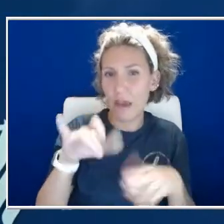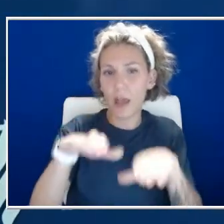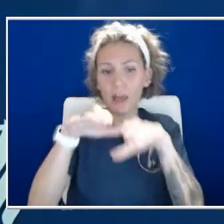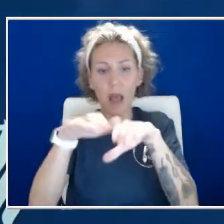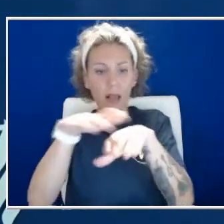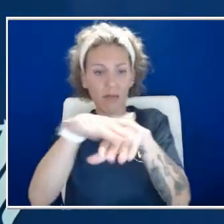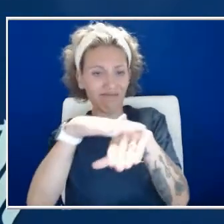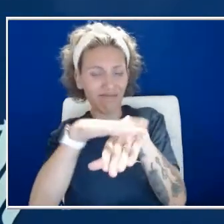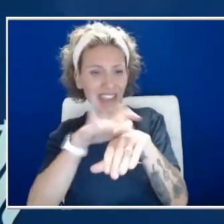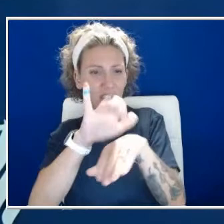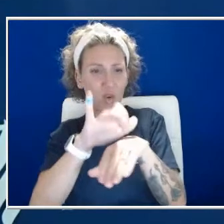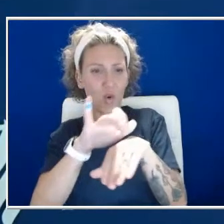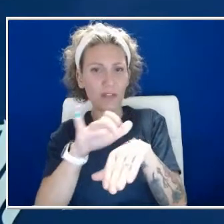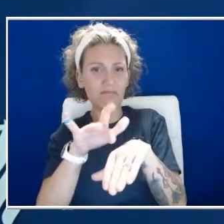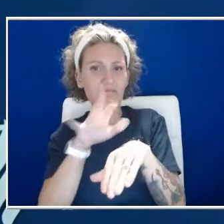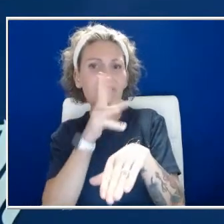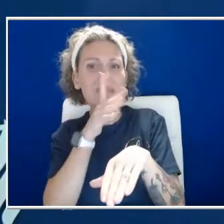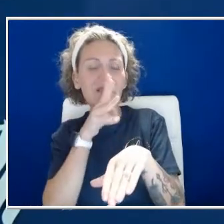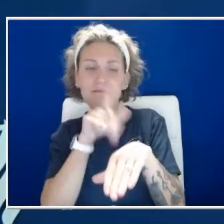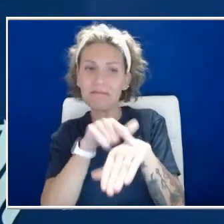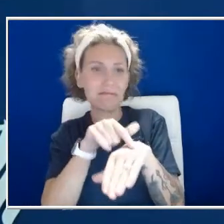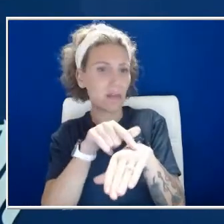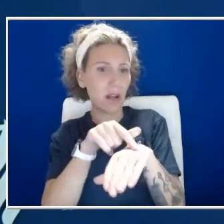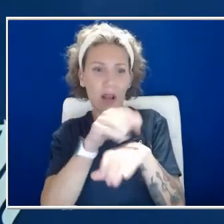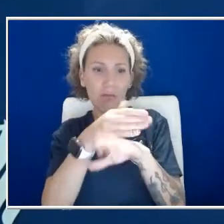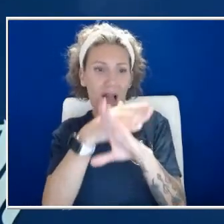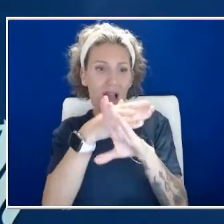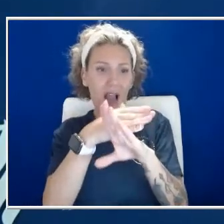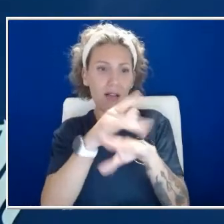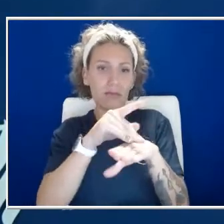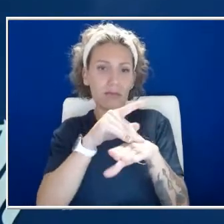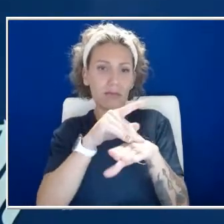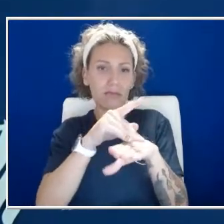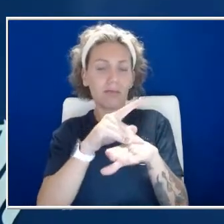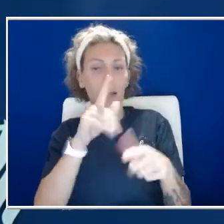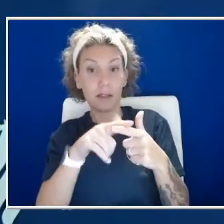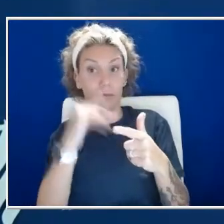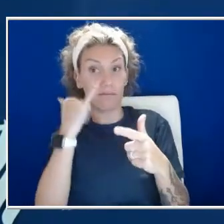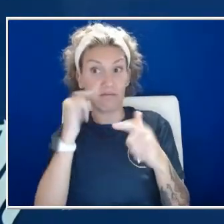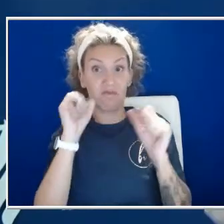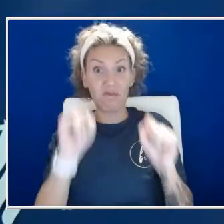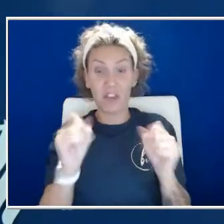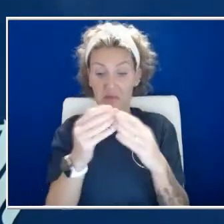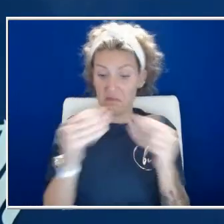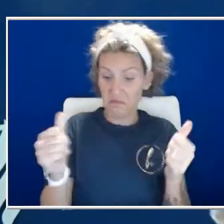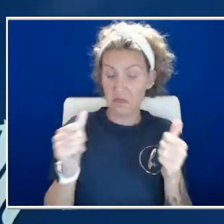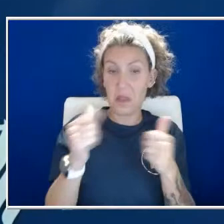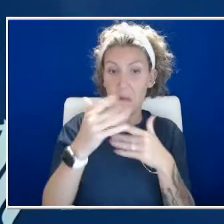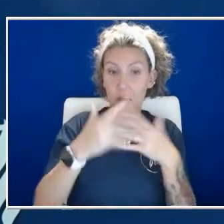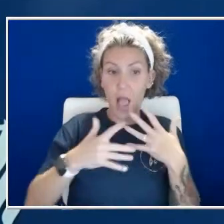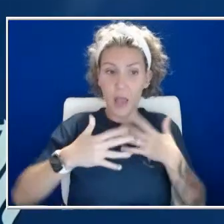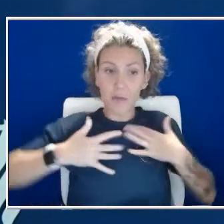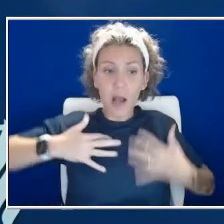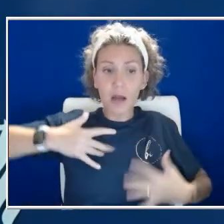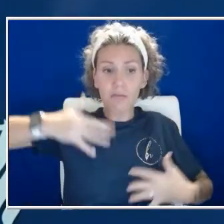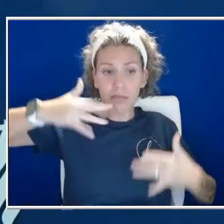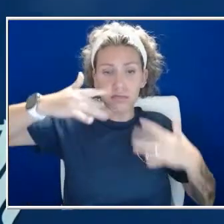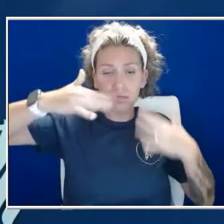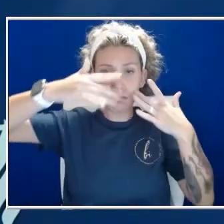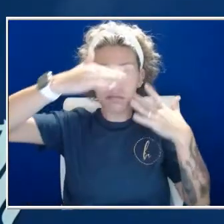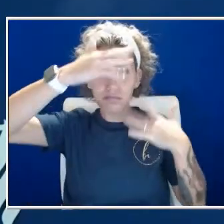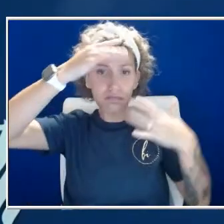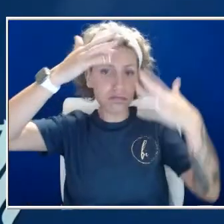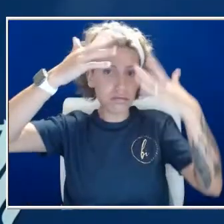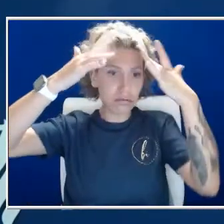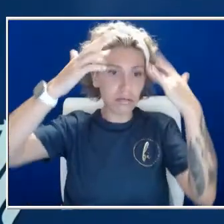will not be working correctly. And if in a timely manner we can restore blood flow, now the brain can have a chance to restore